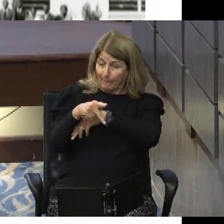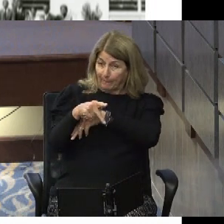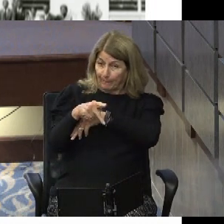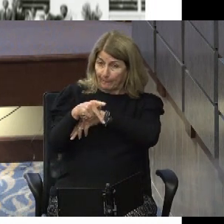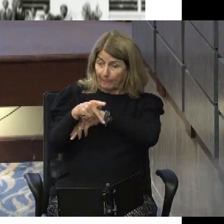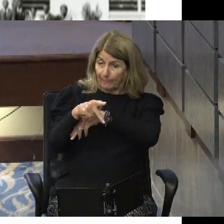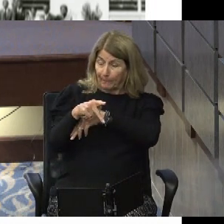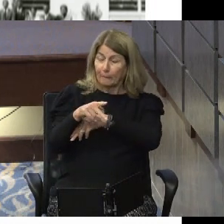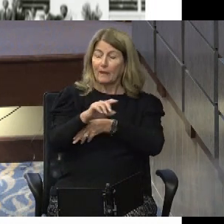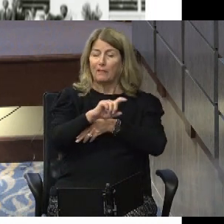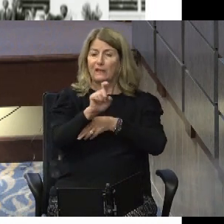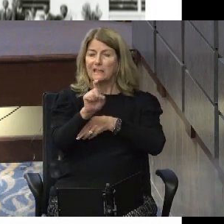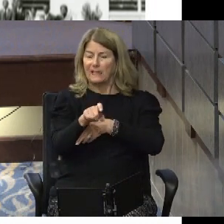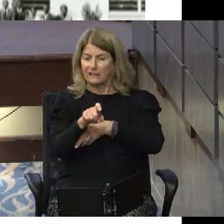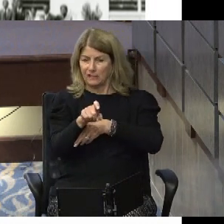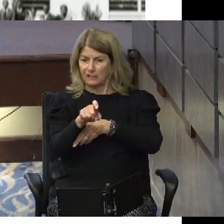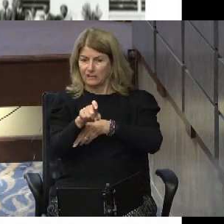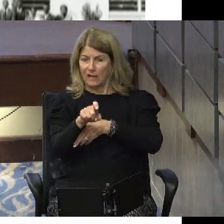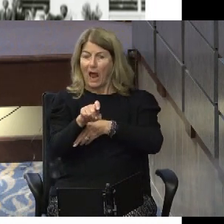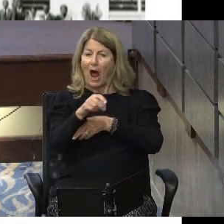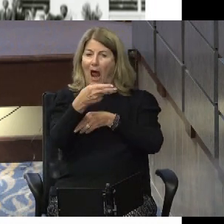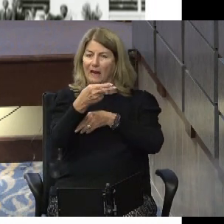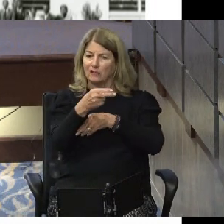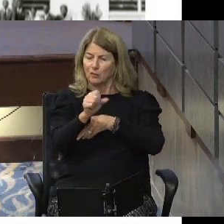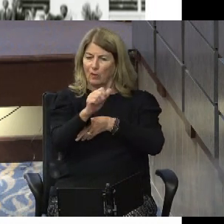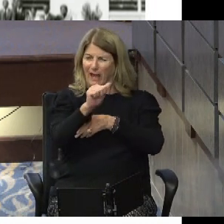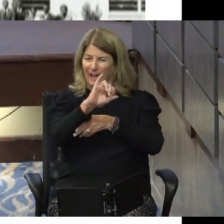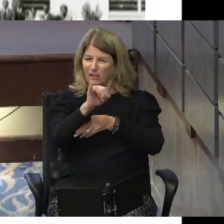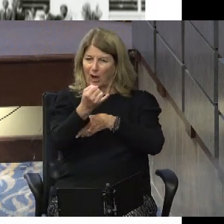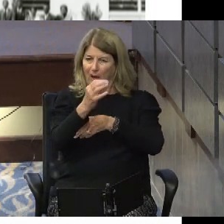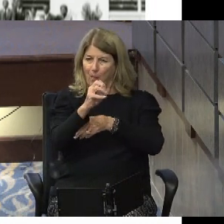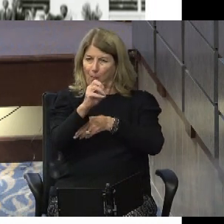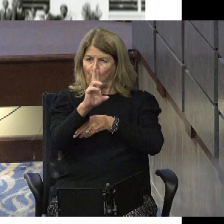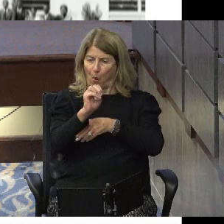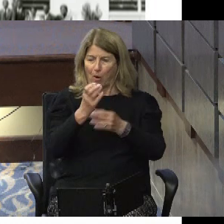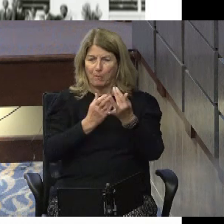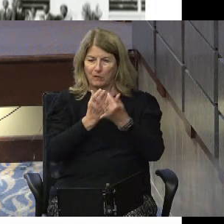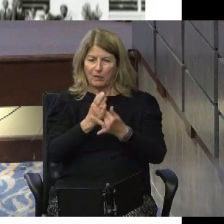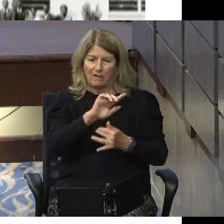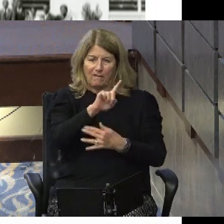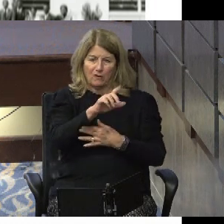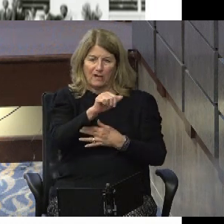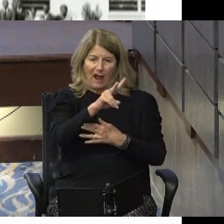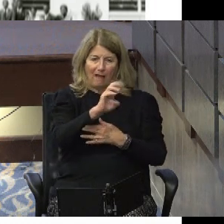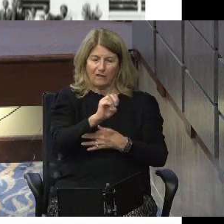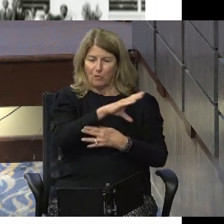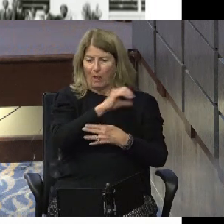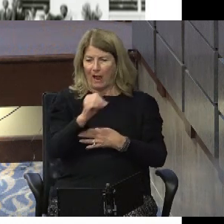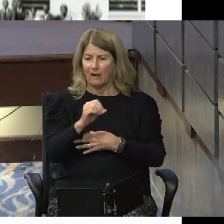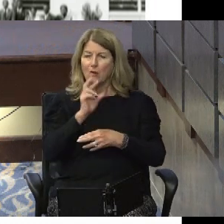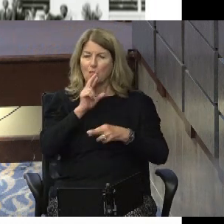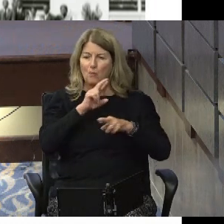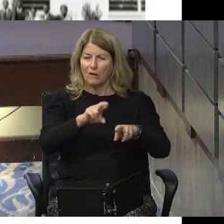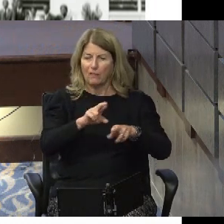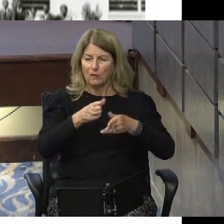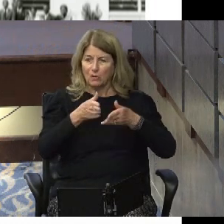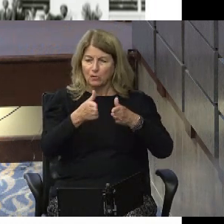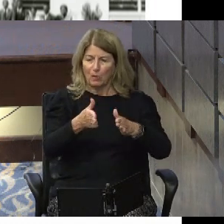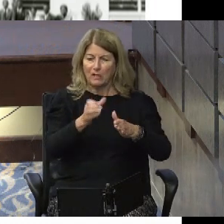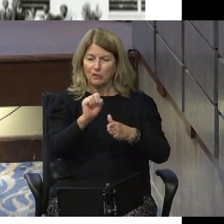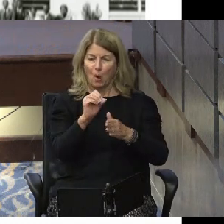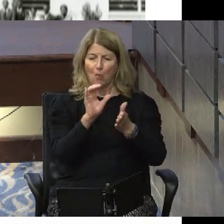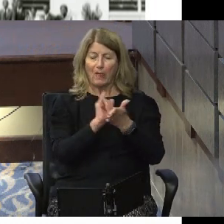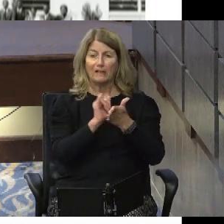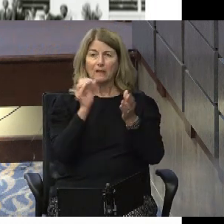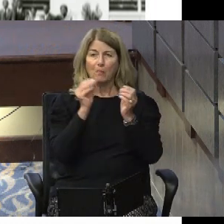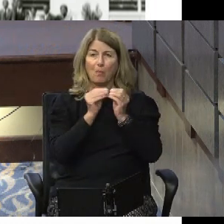room, the high school actually was between First Avenue and River Street at Clay Avenue. So it's more in